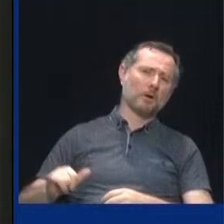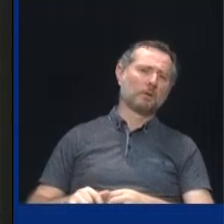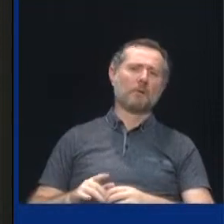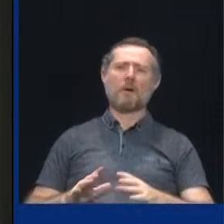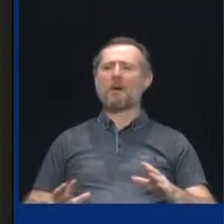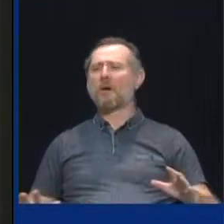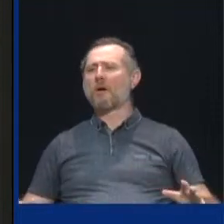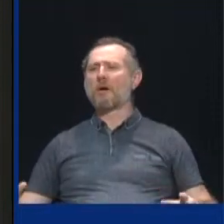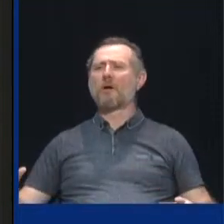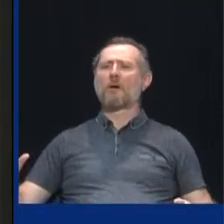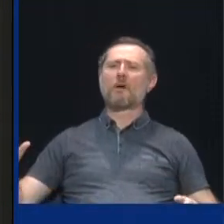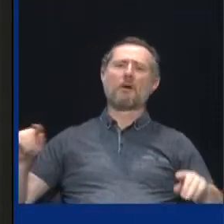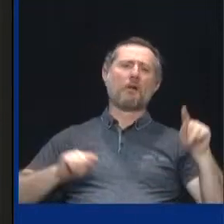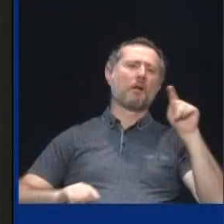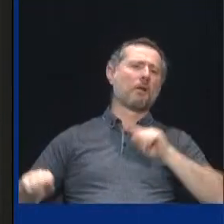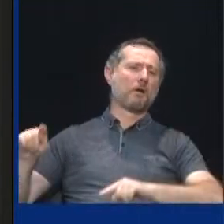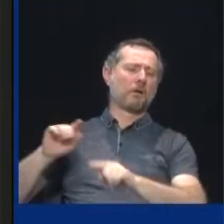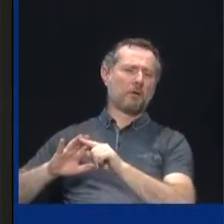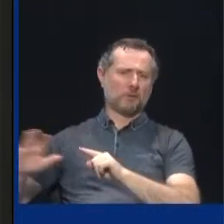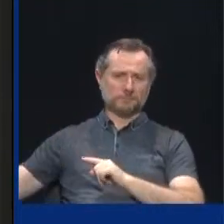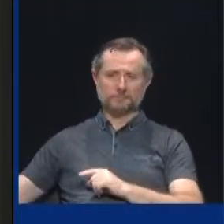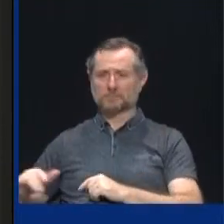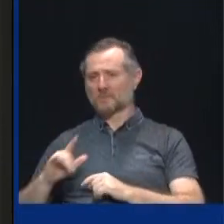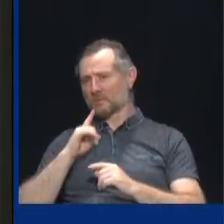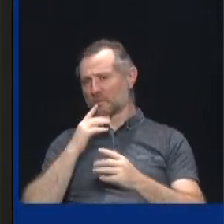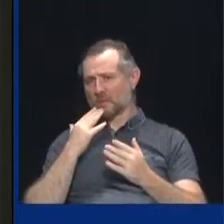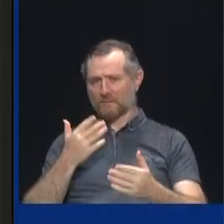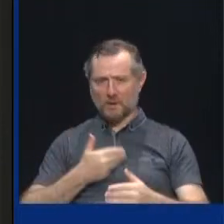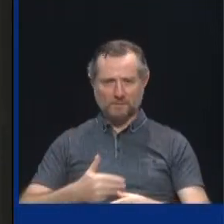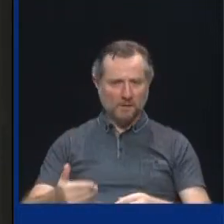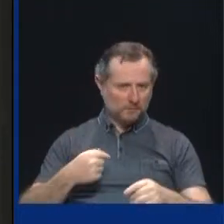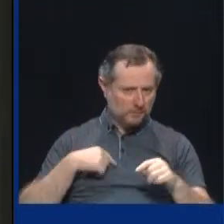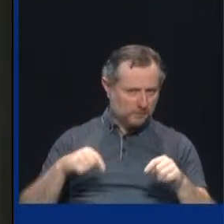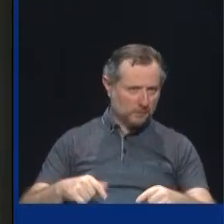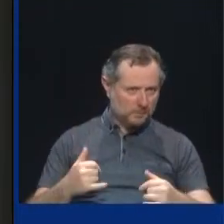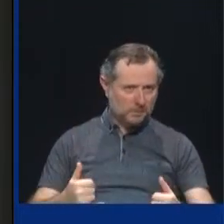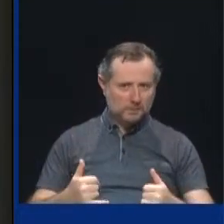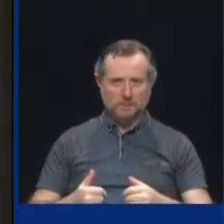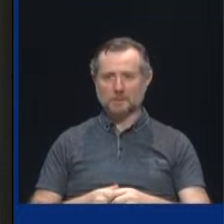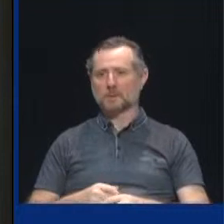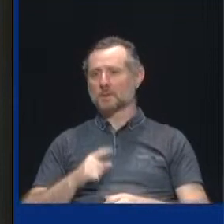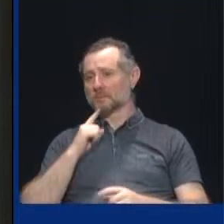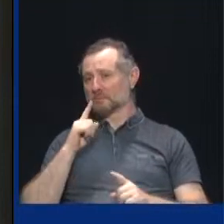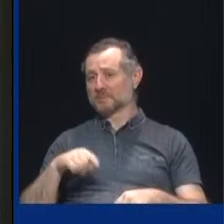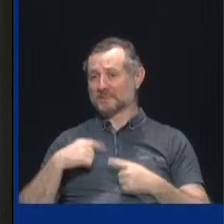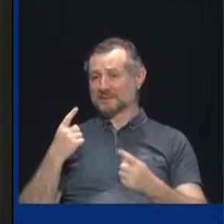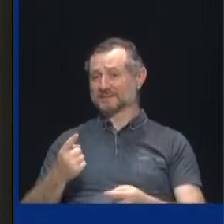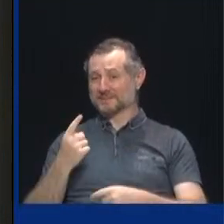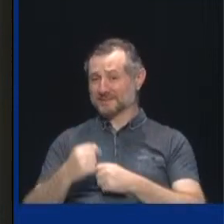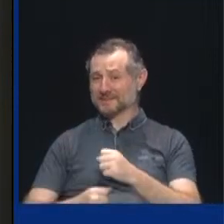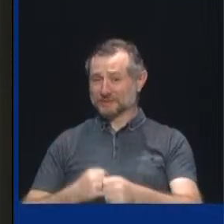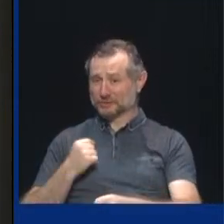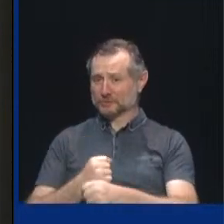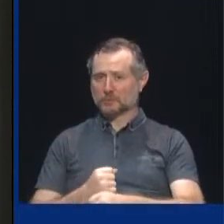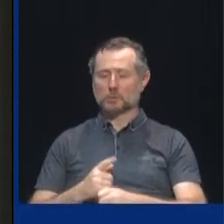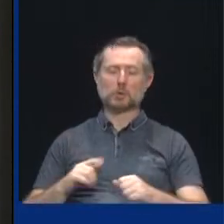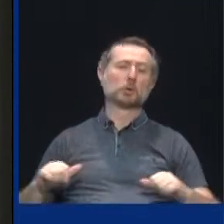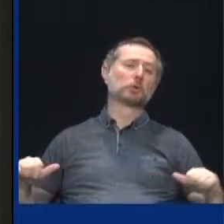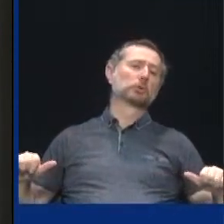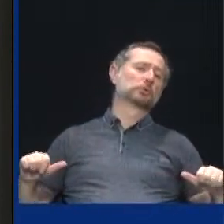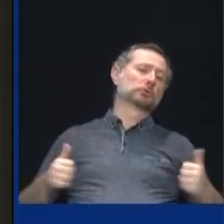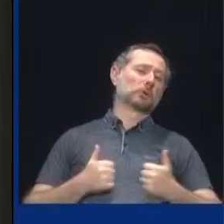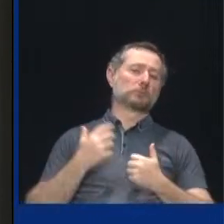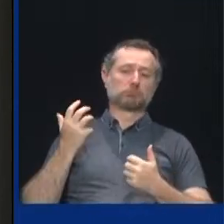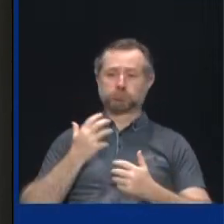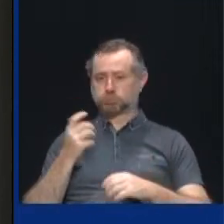with you today. Over the past year, we have lived through one of the most challenging times of any of our lives. If you